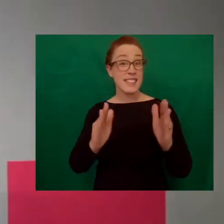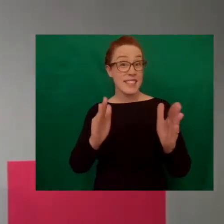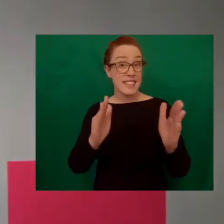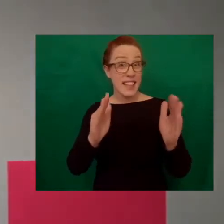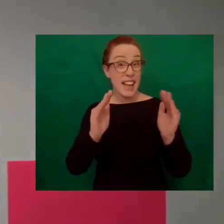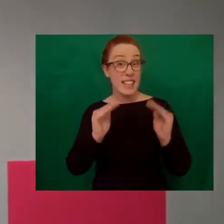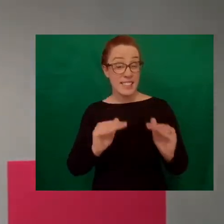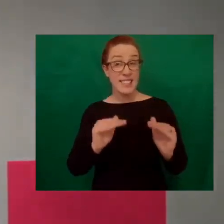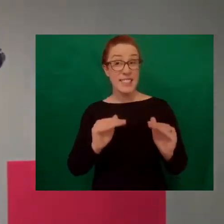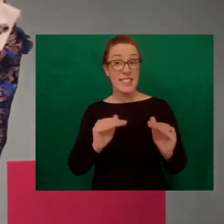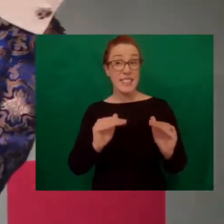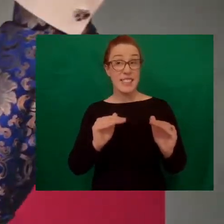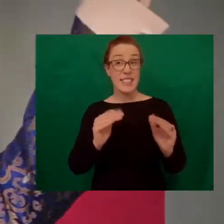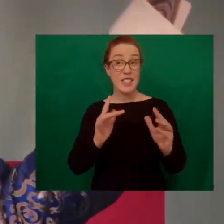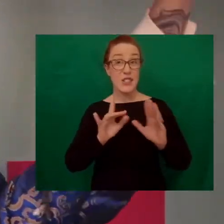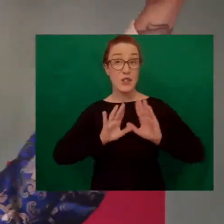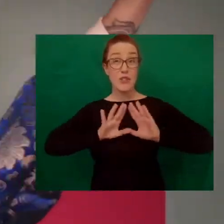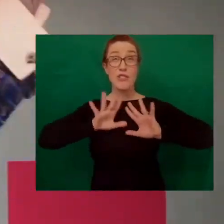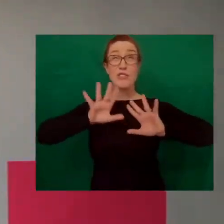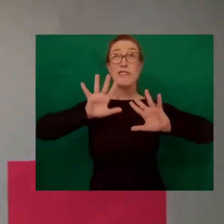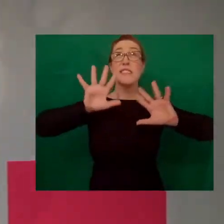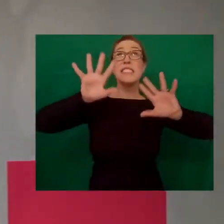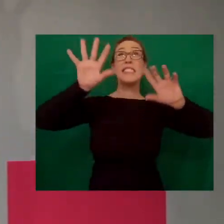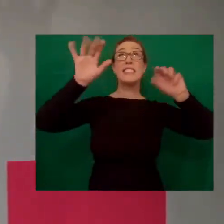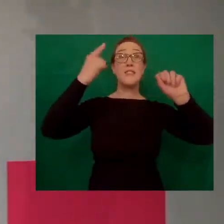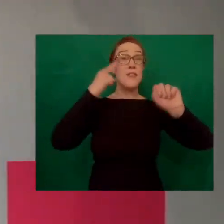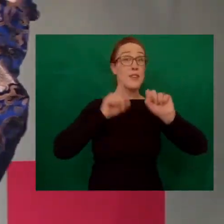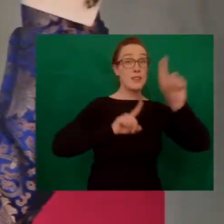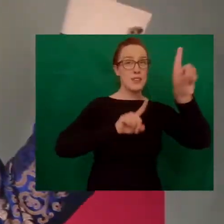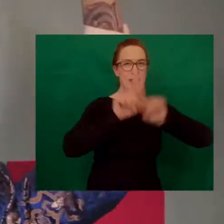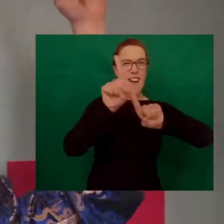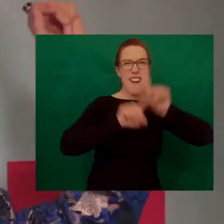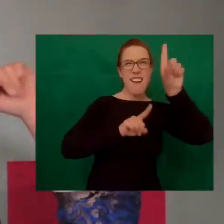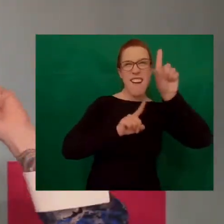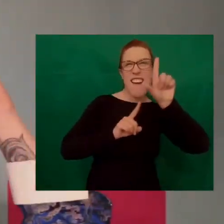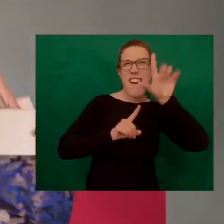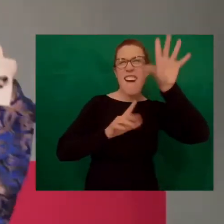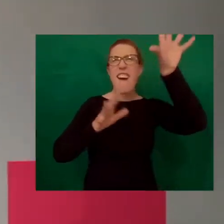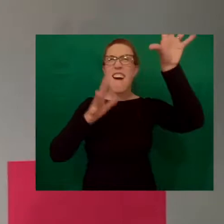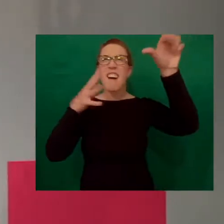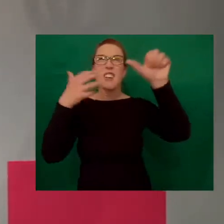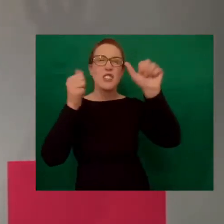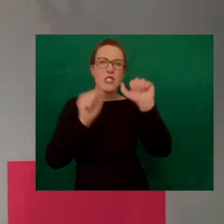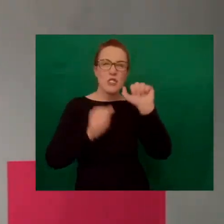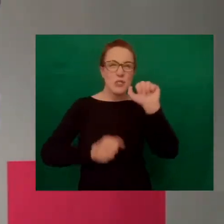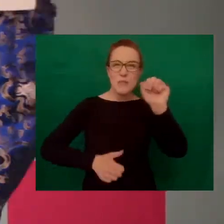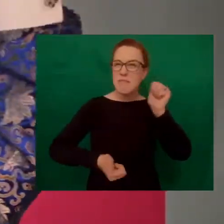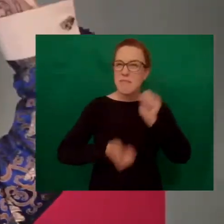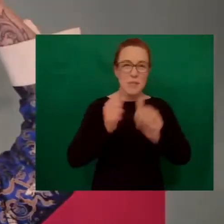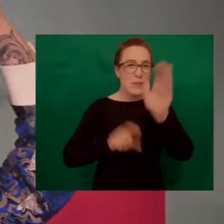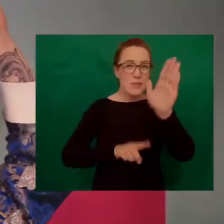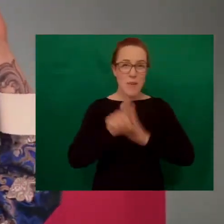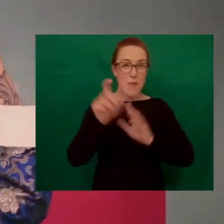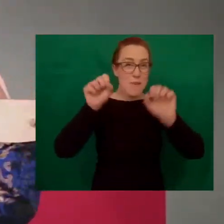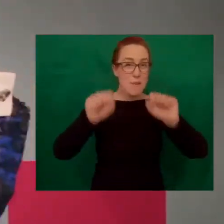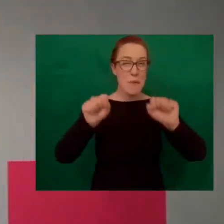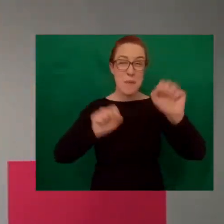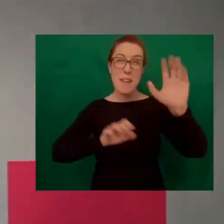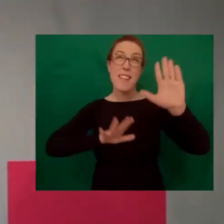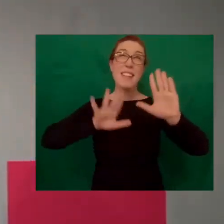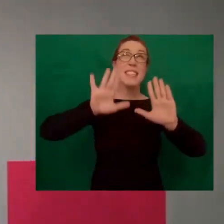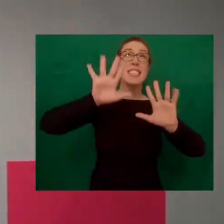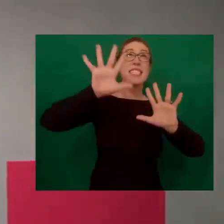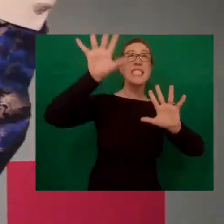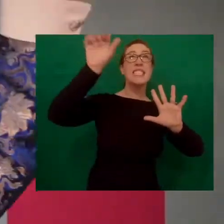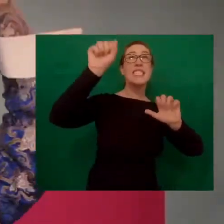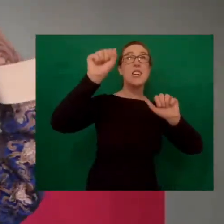do is we're gonna reach for the stars. Make yourself as big and tall as you can be.